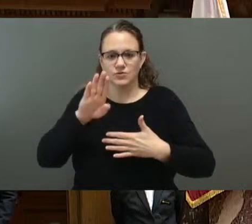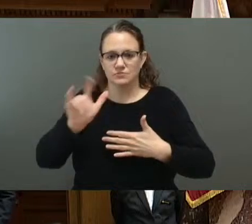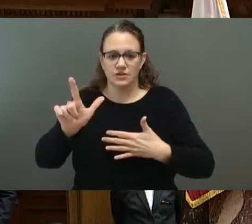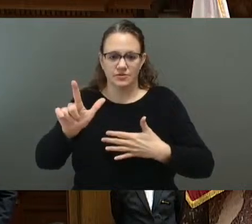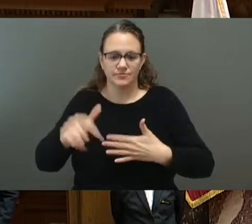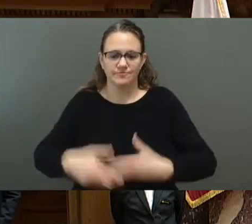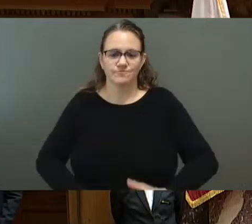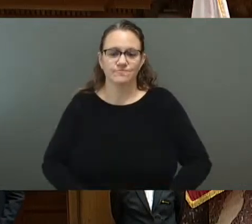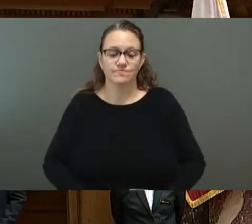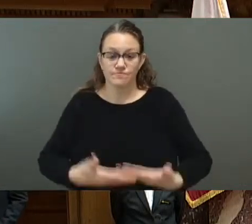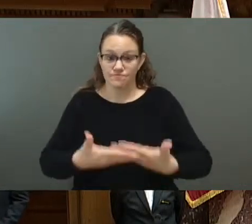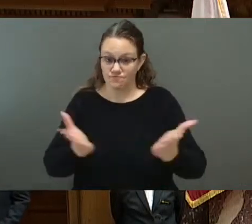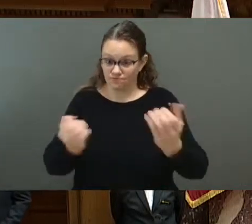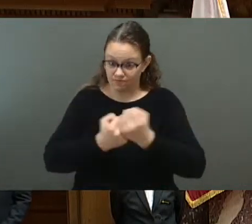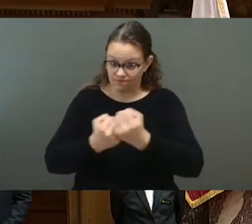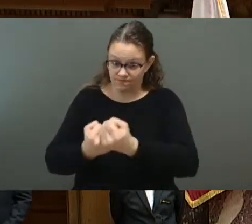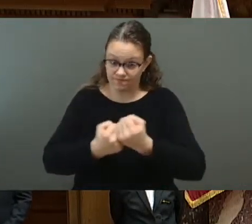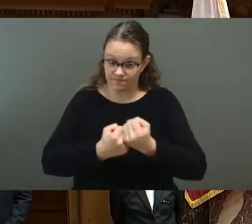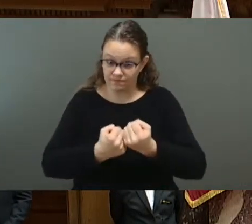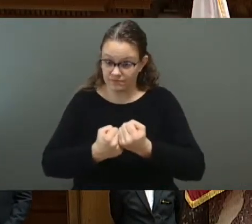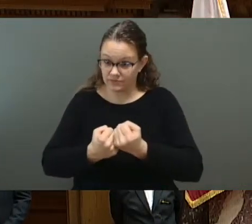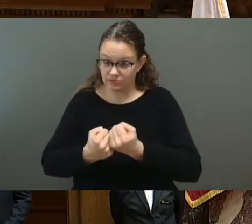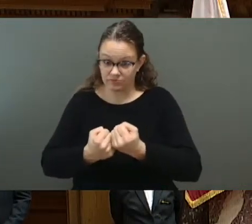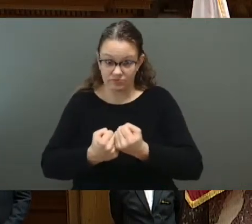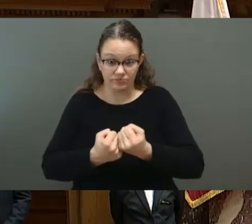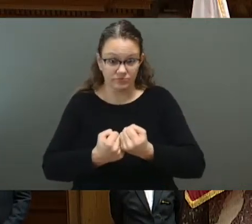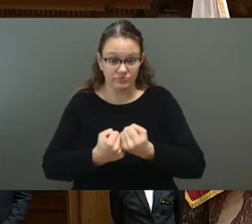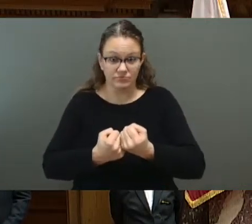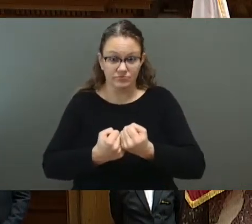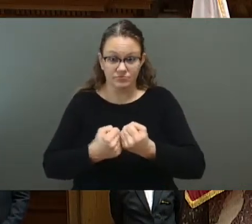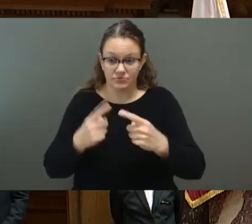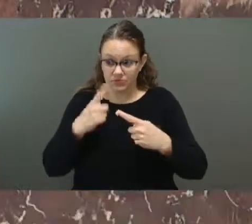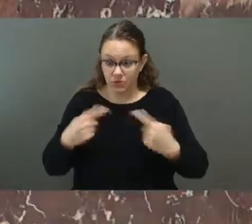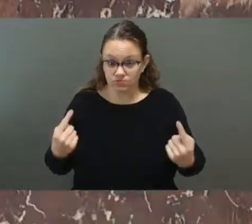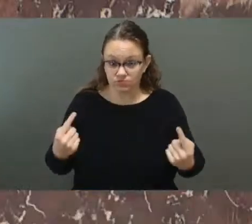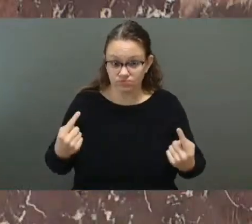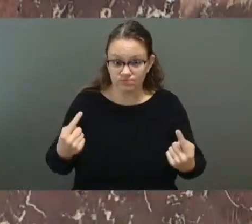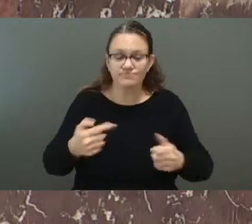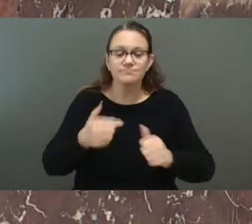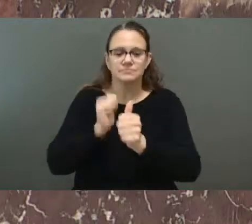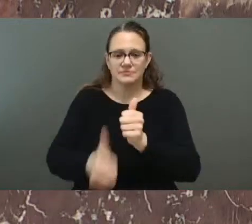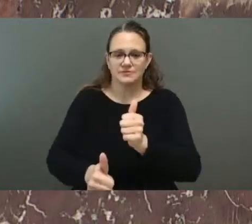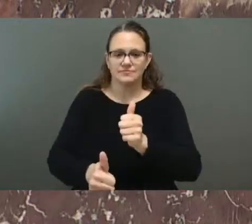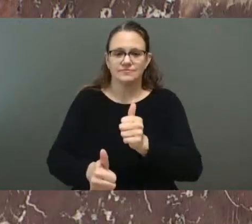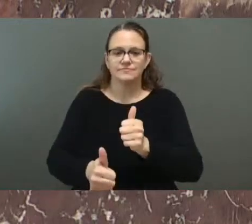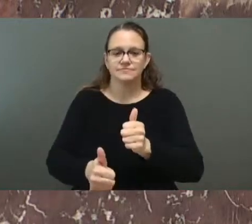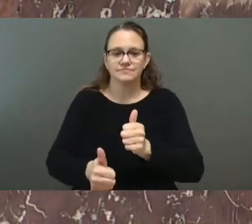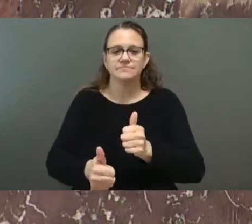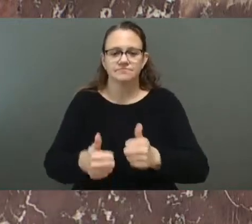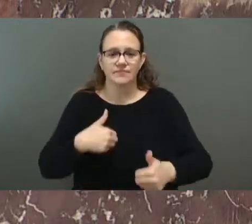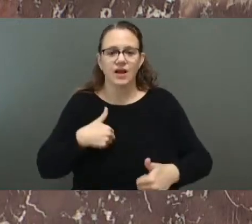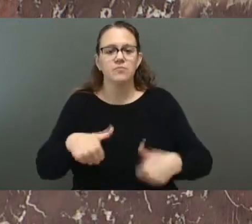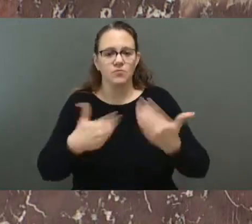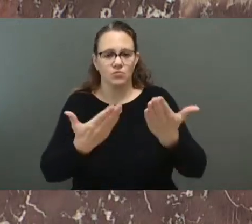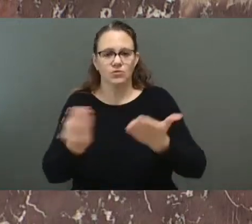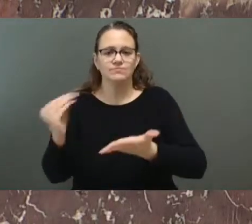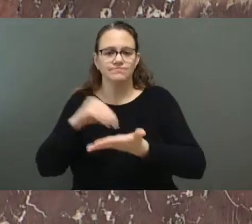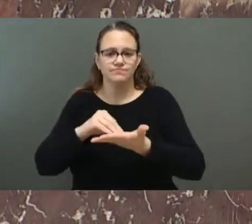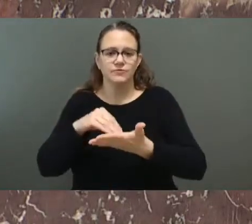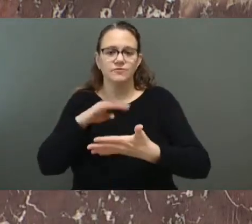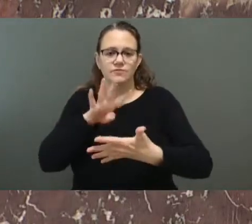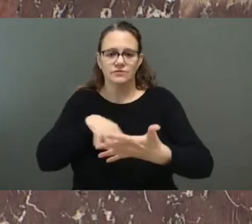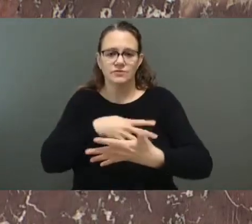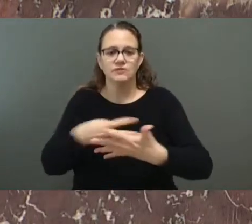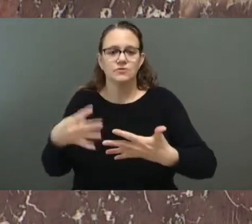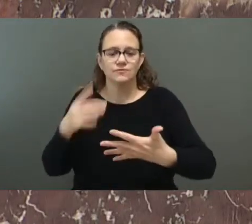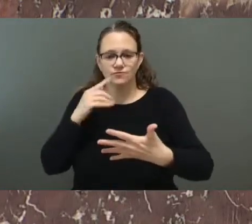favour indicate aye. Aye. Opposed? Motion carried. Member. Mr. Speaker, I move that the bill be placed in the orders of the day for second reading at